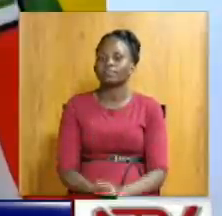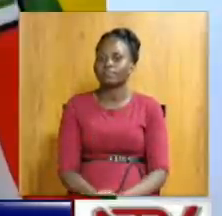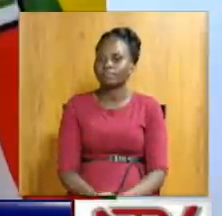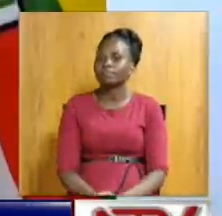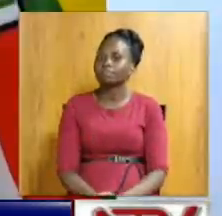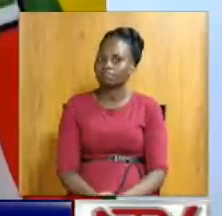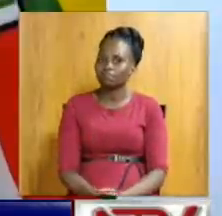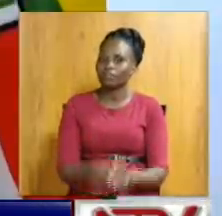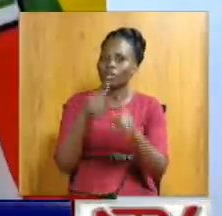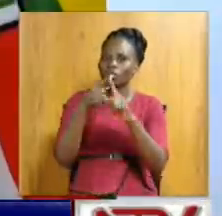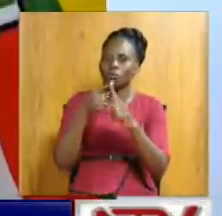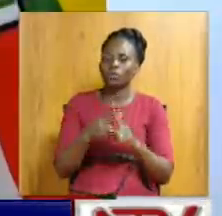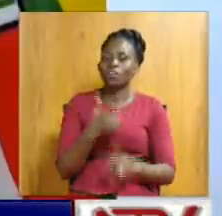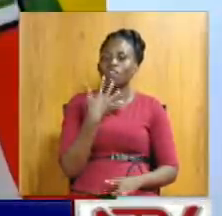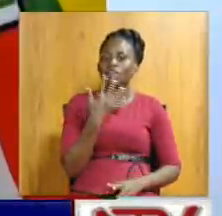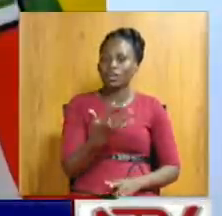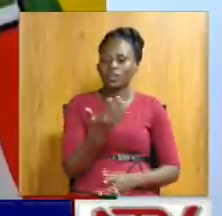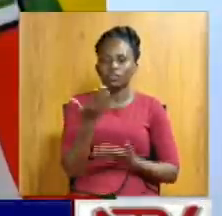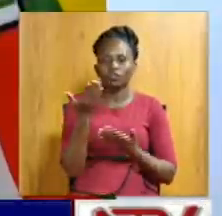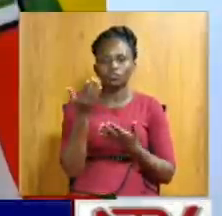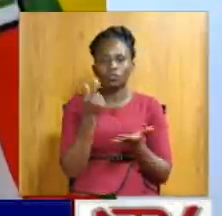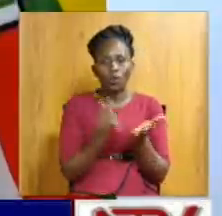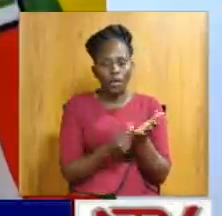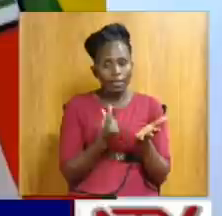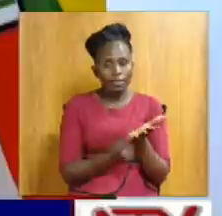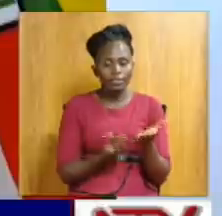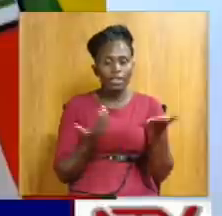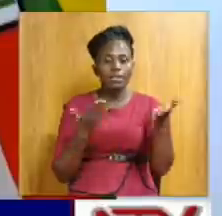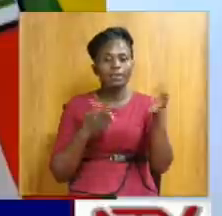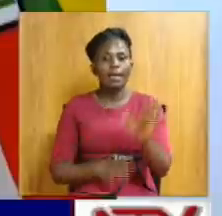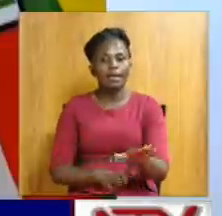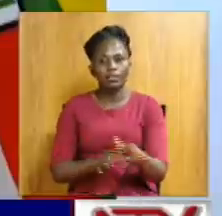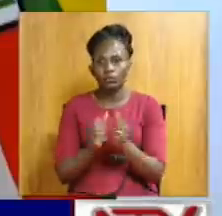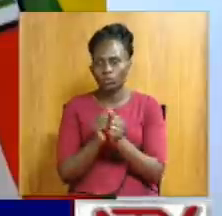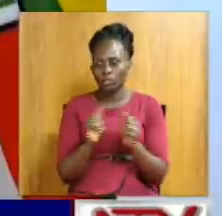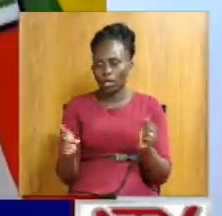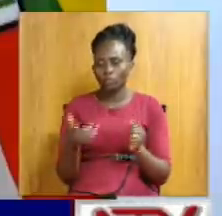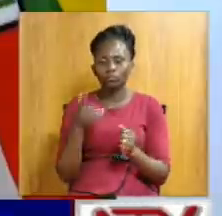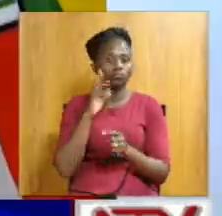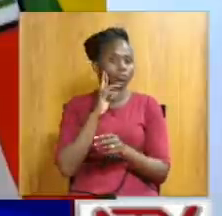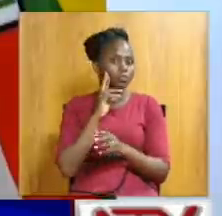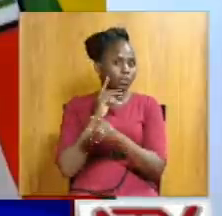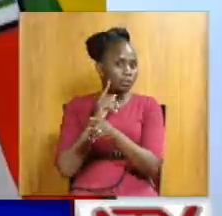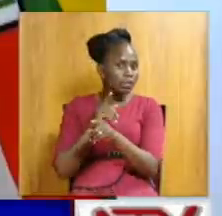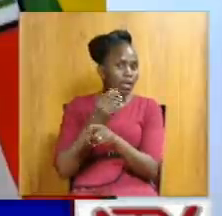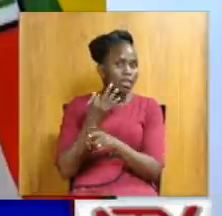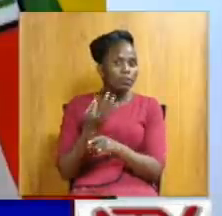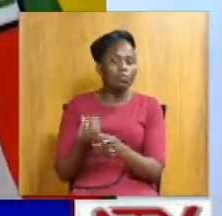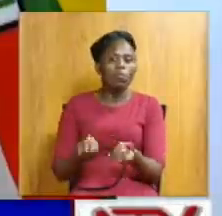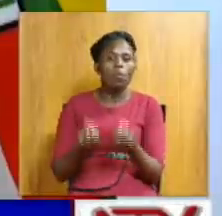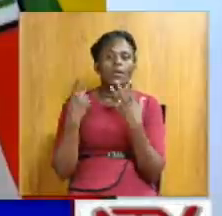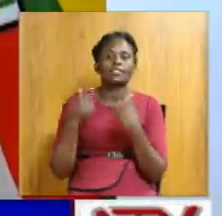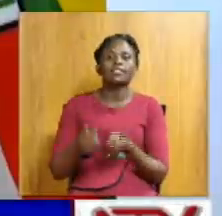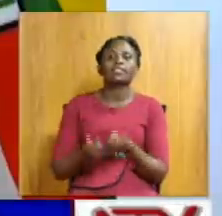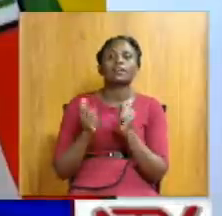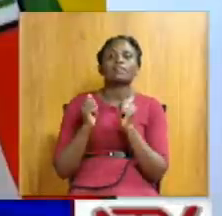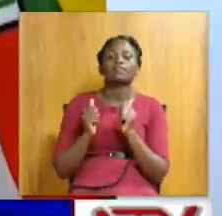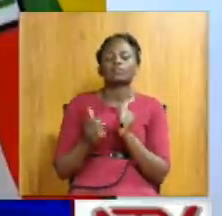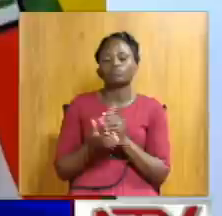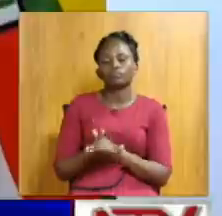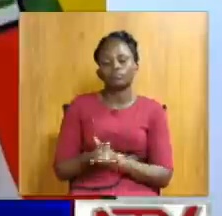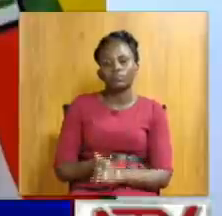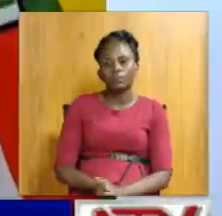Avenue. A total of 5 Ugandans were killed in these bombs, without counting the 3 bombers who were blown up by their own